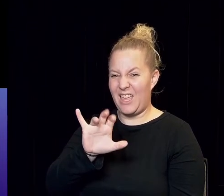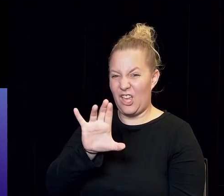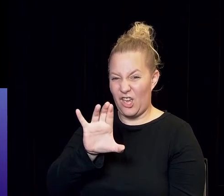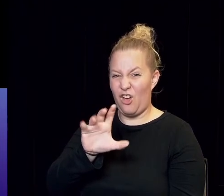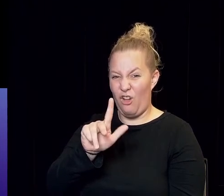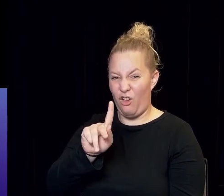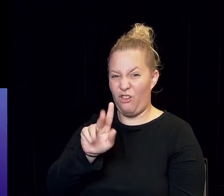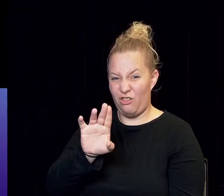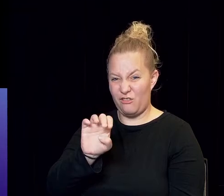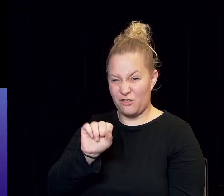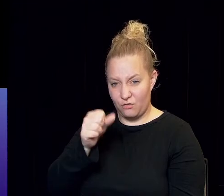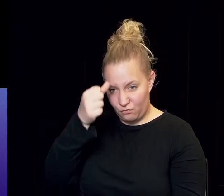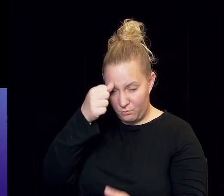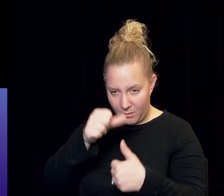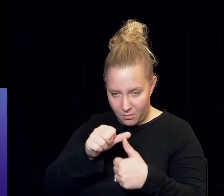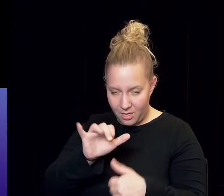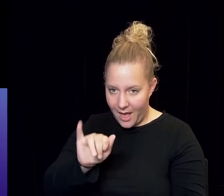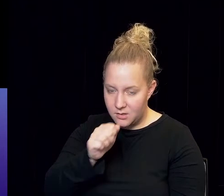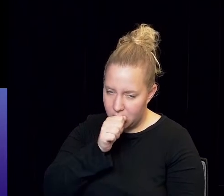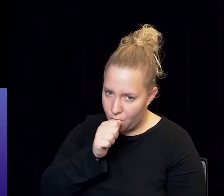minute.